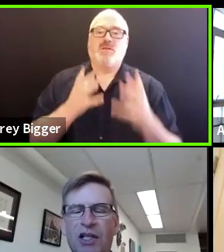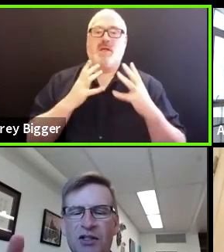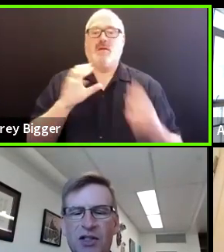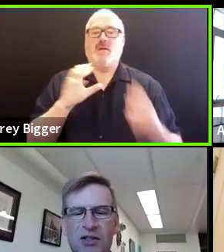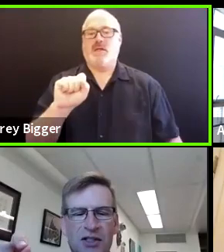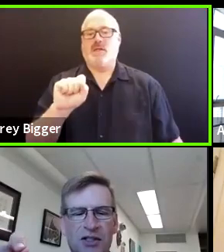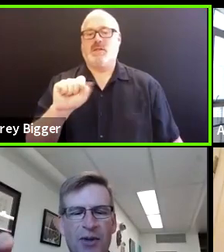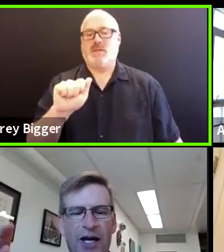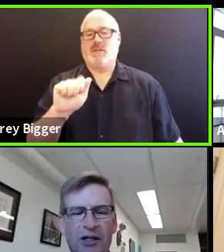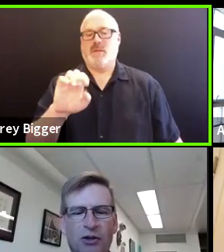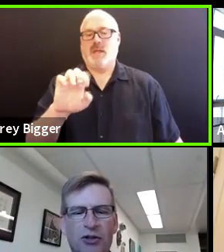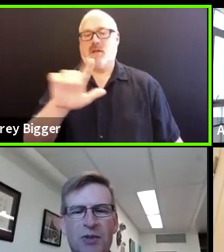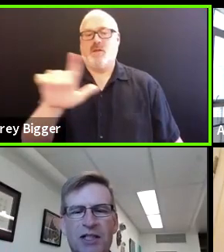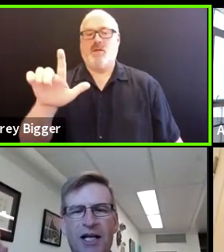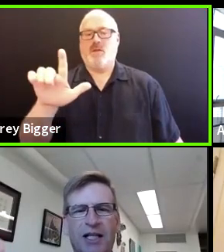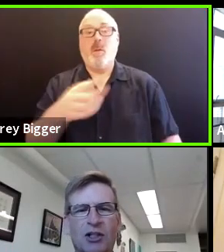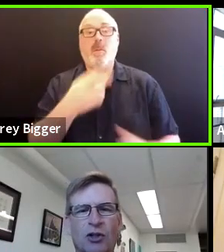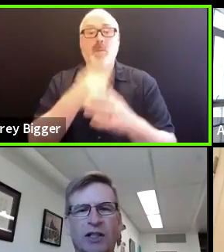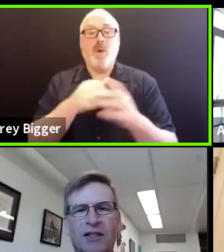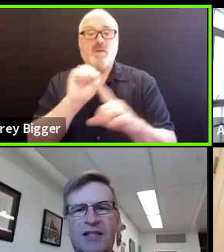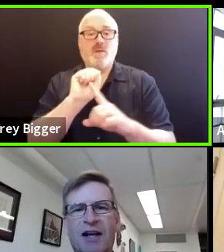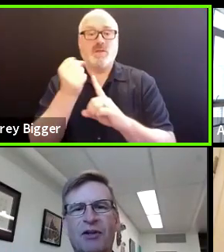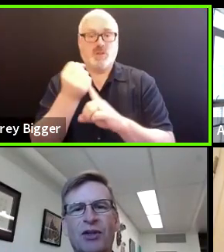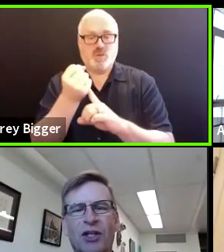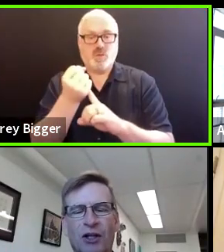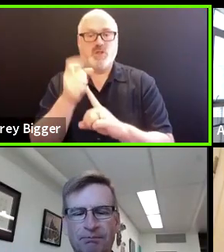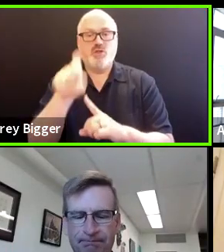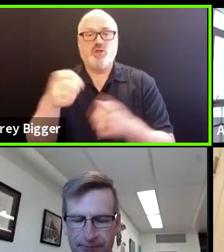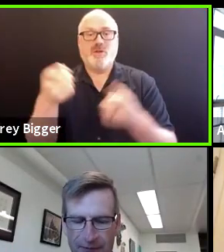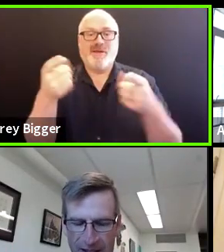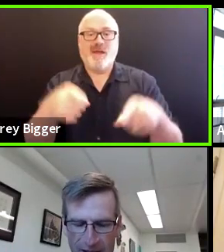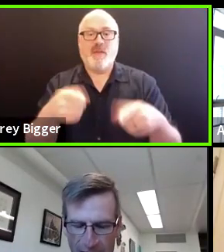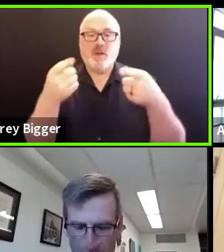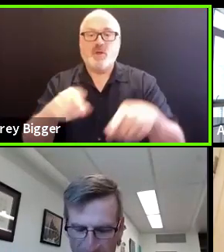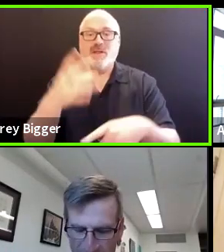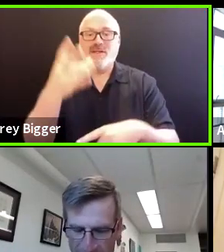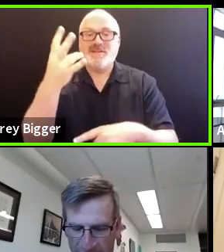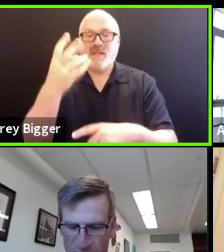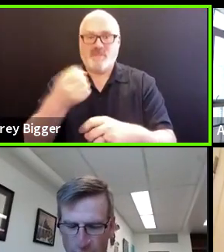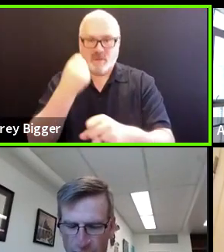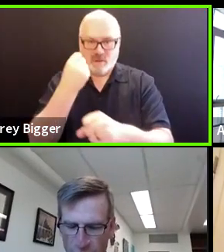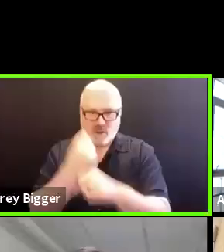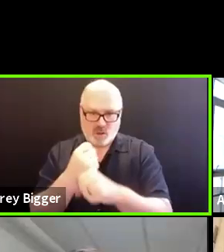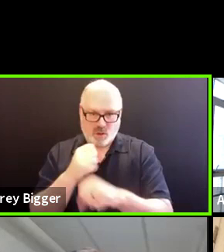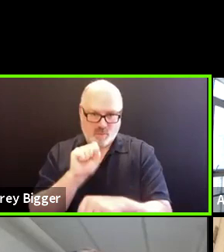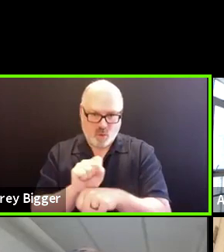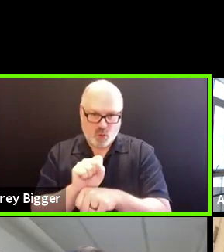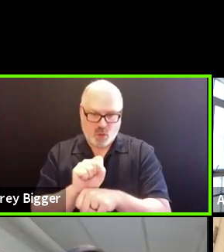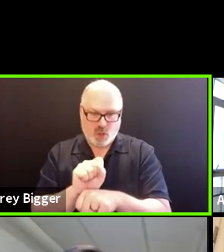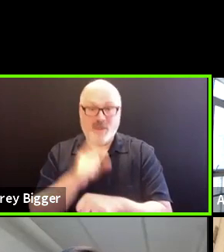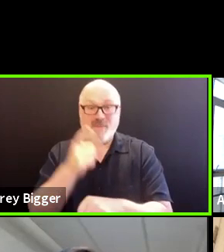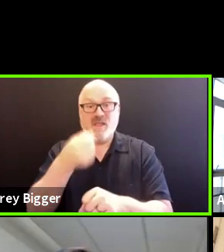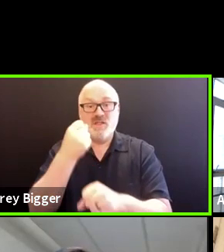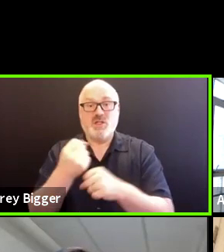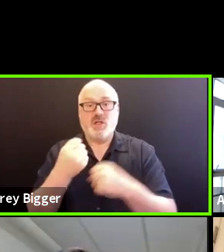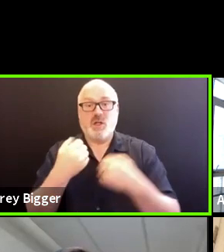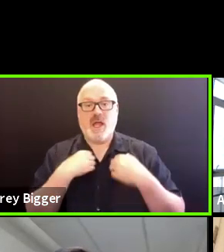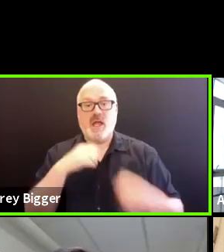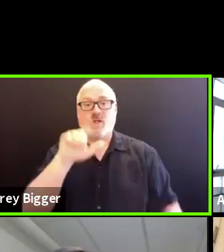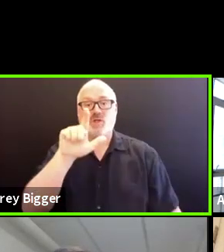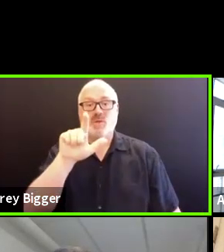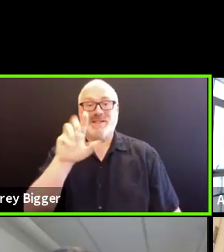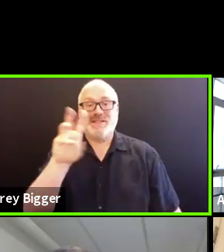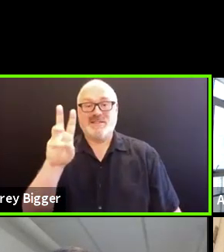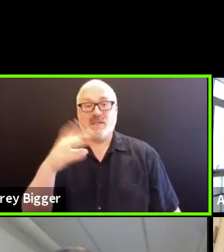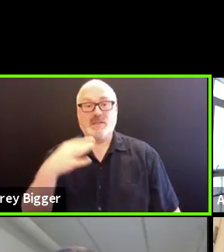both instances, the sabbatical is to be taken during the 7th year. And so this year we had 26